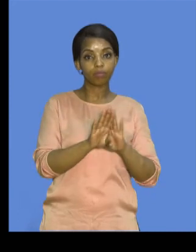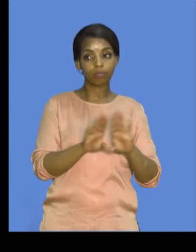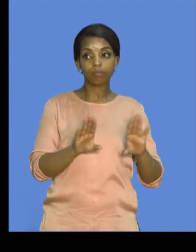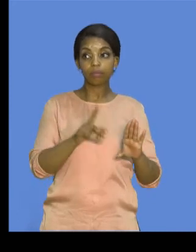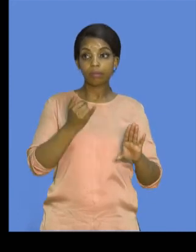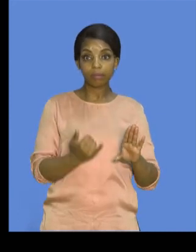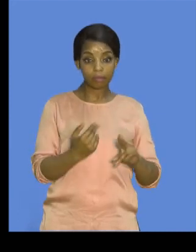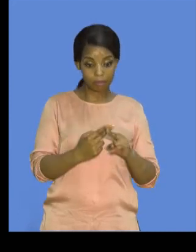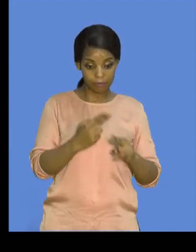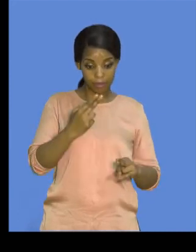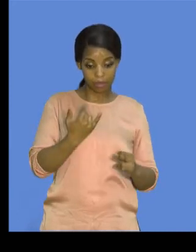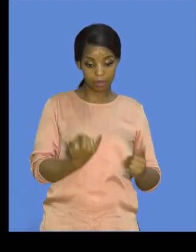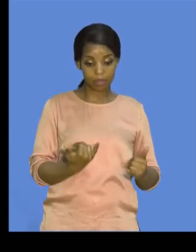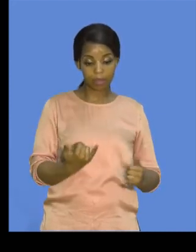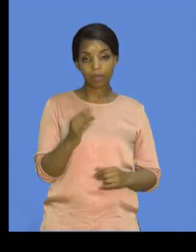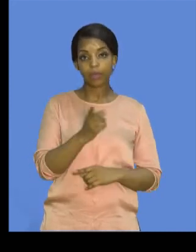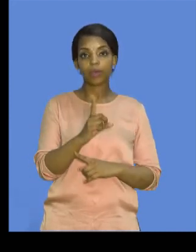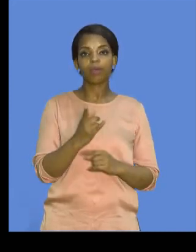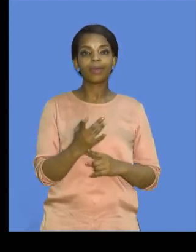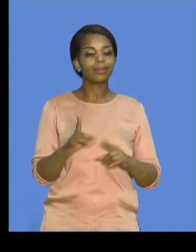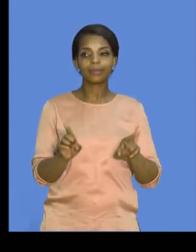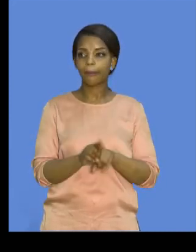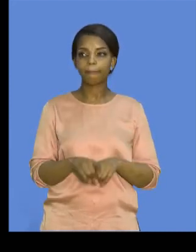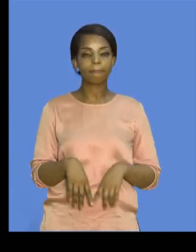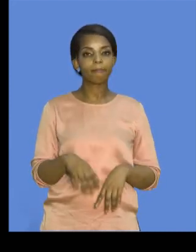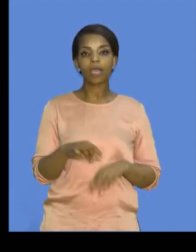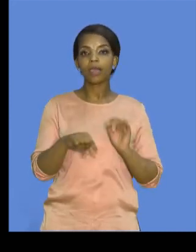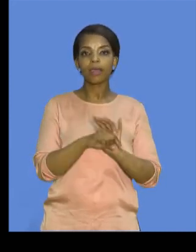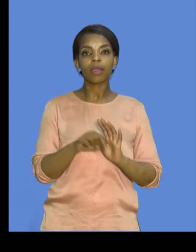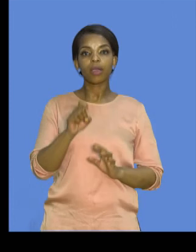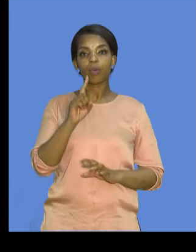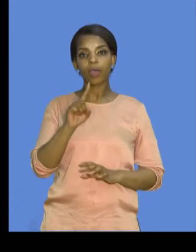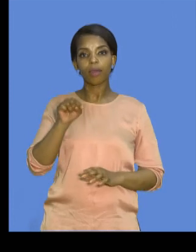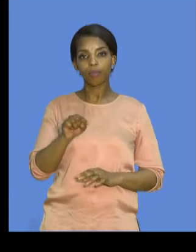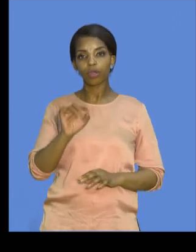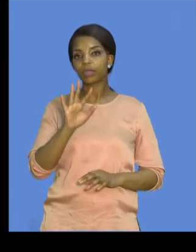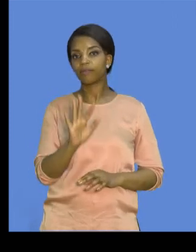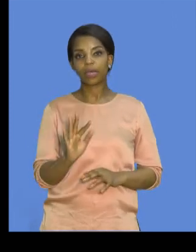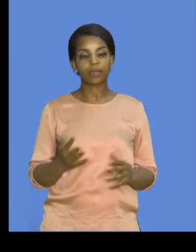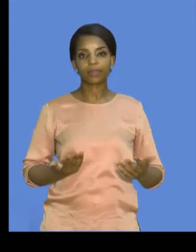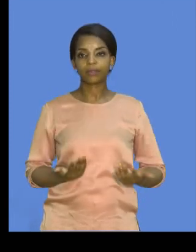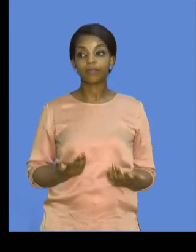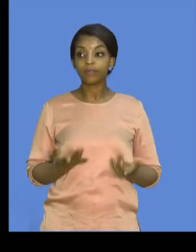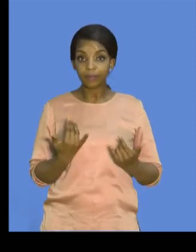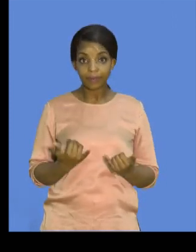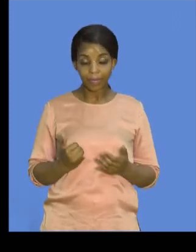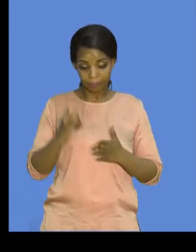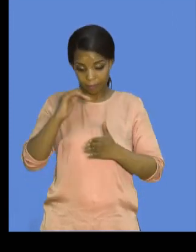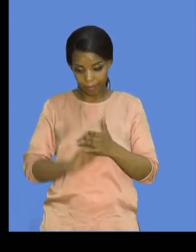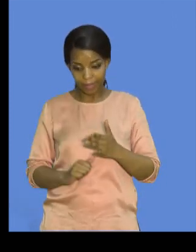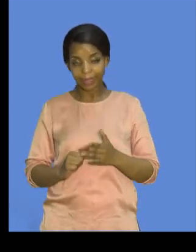negative 1.5, which is the same as the final charge for Q1. Okay, minus the initial